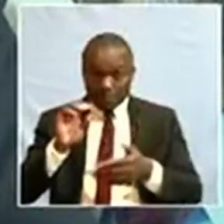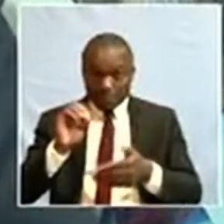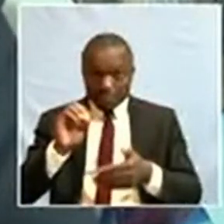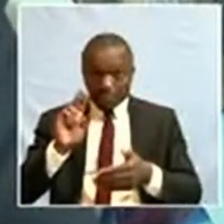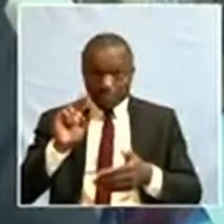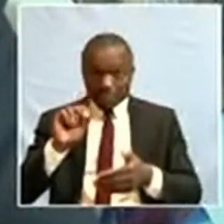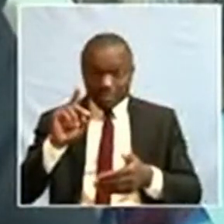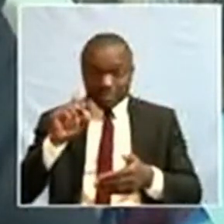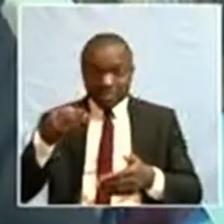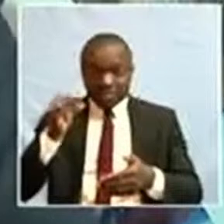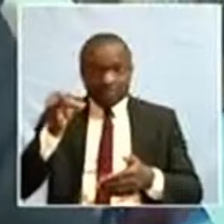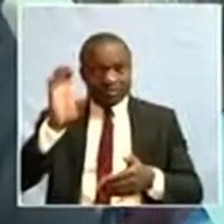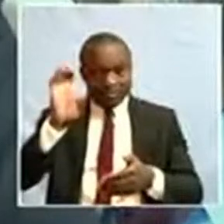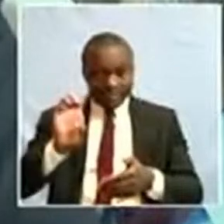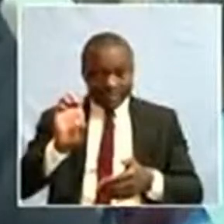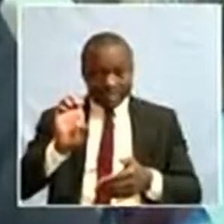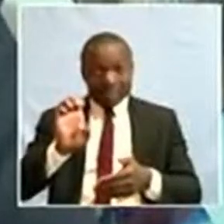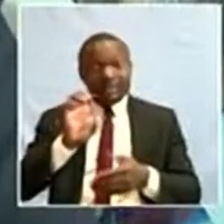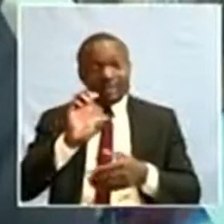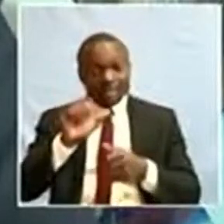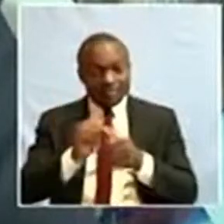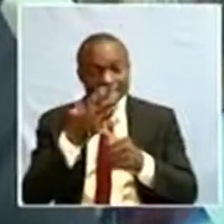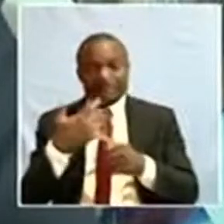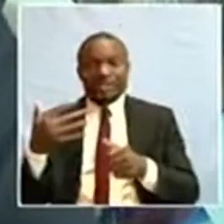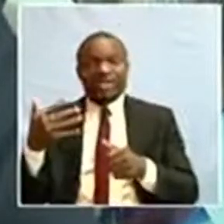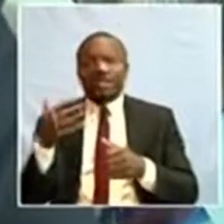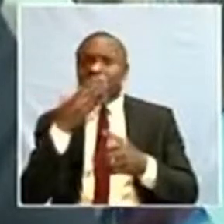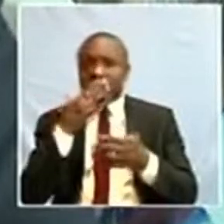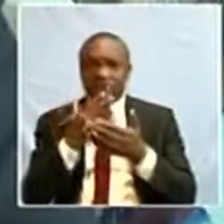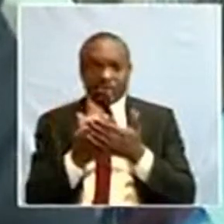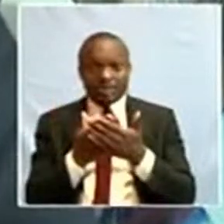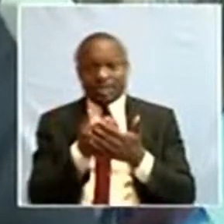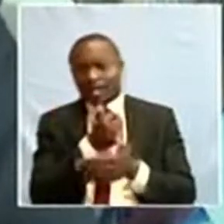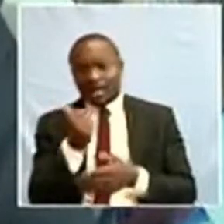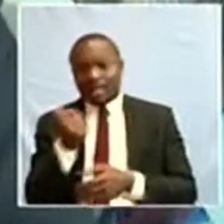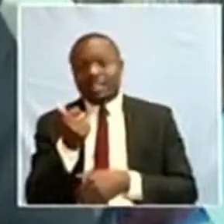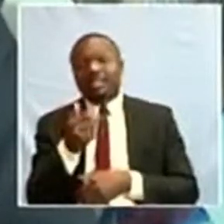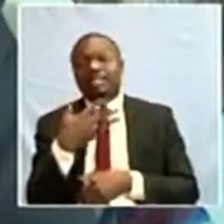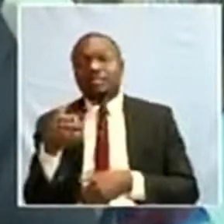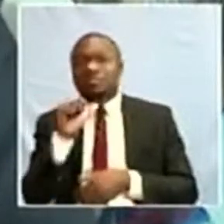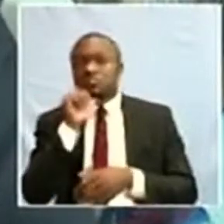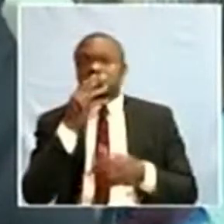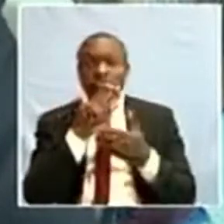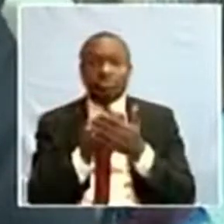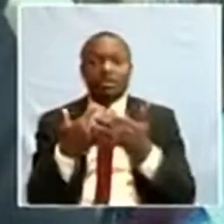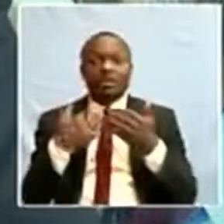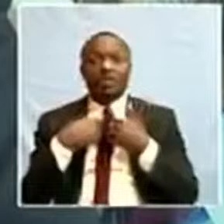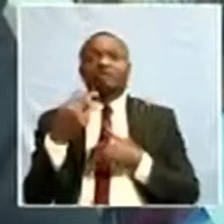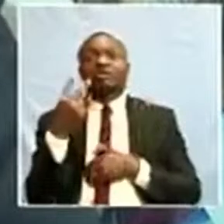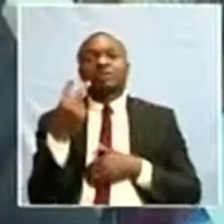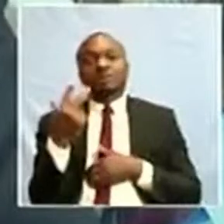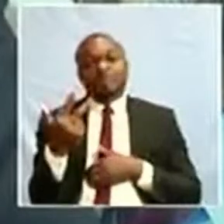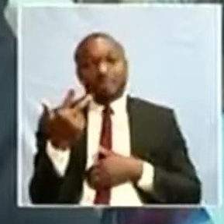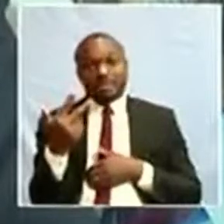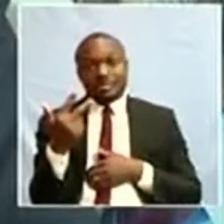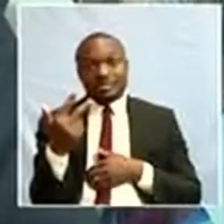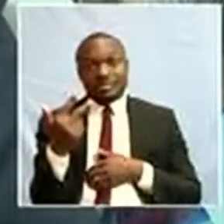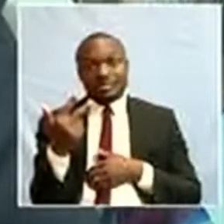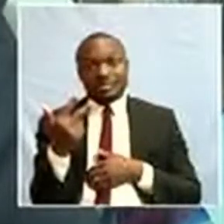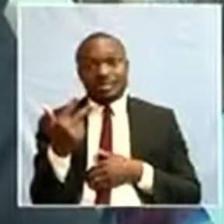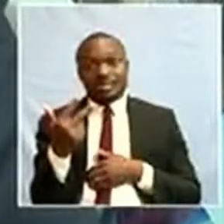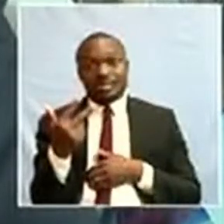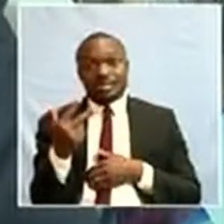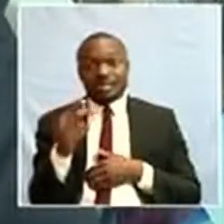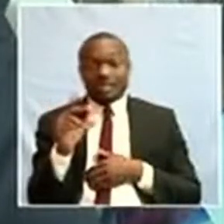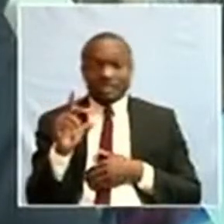okay. And then you have a modified opinion. Now there are 3 types of modified opinion. You have an adverse opinion, you have a